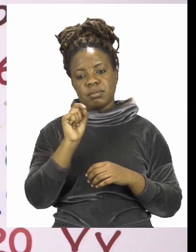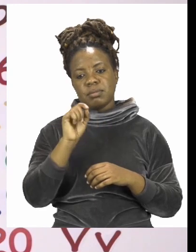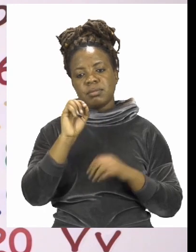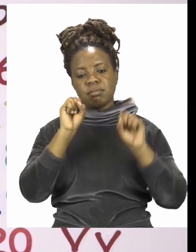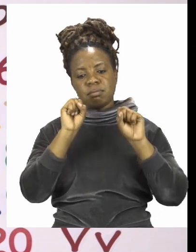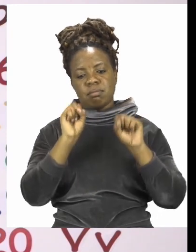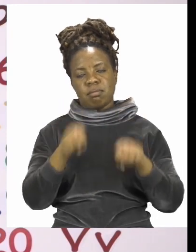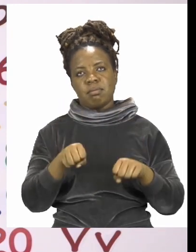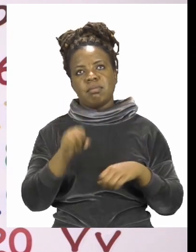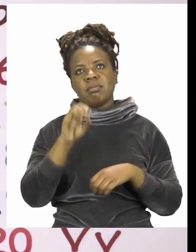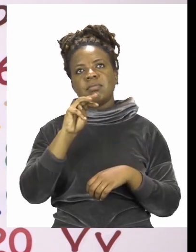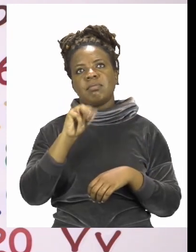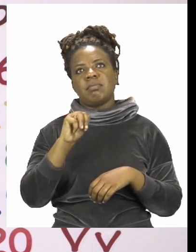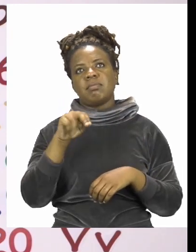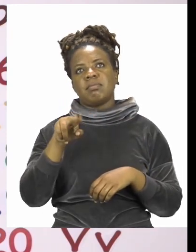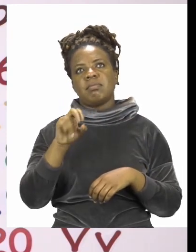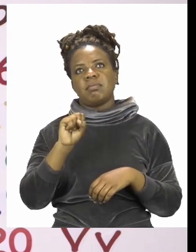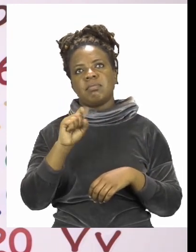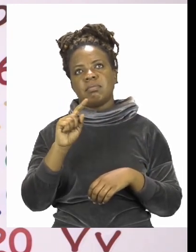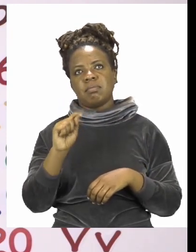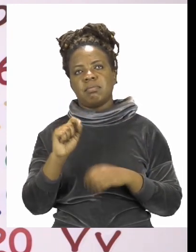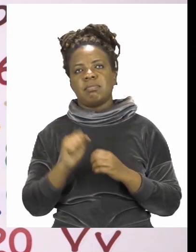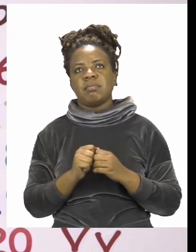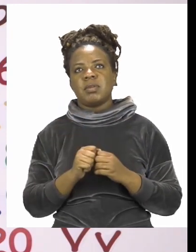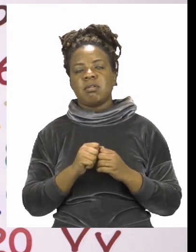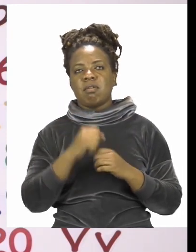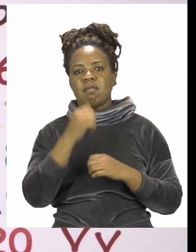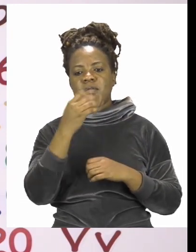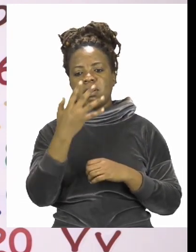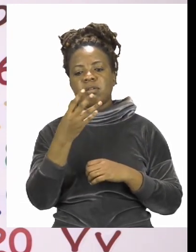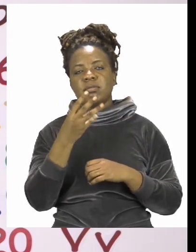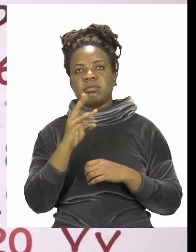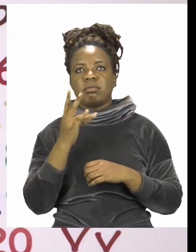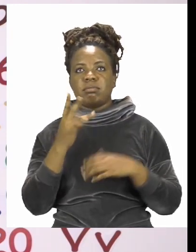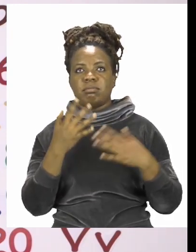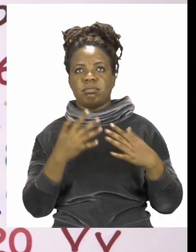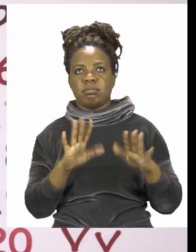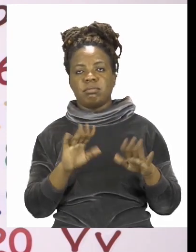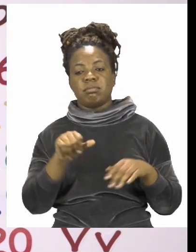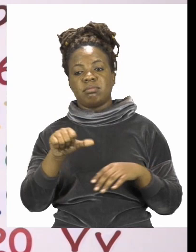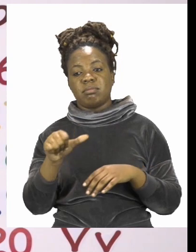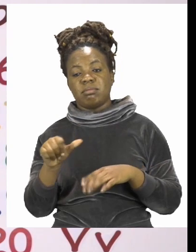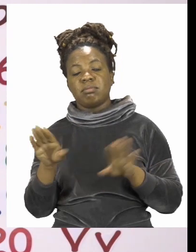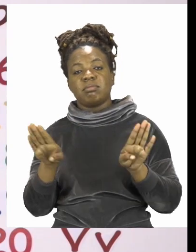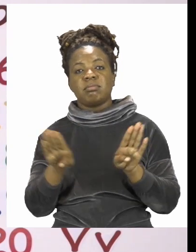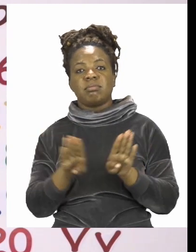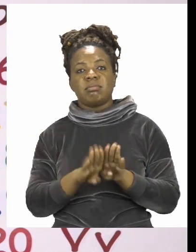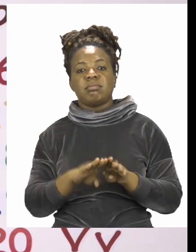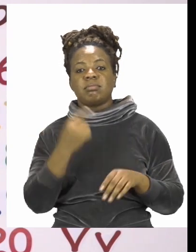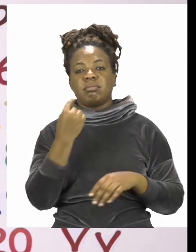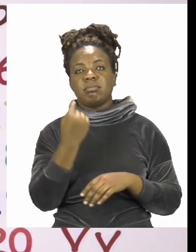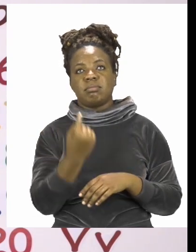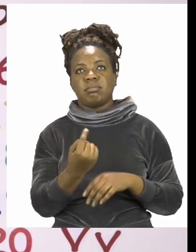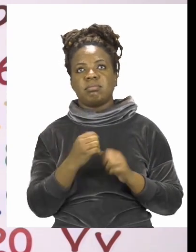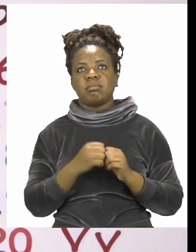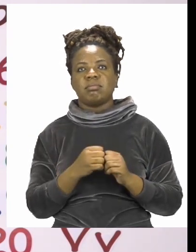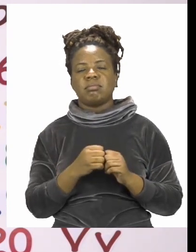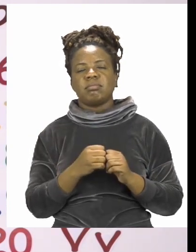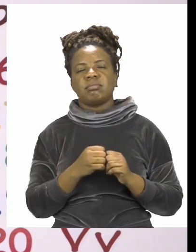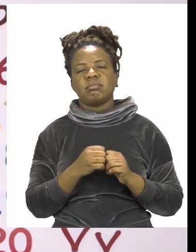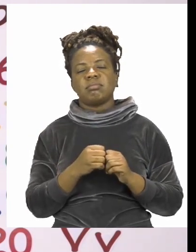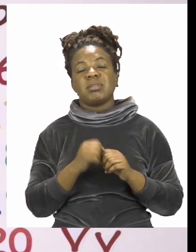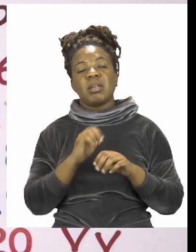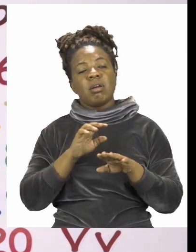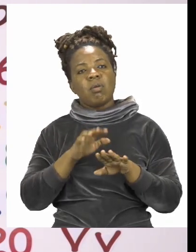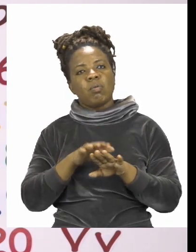Now that we're done with these 3, I want you to do the others by yourself. Take your time. Remember to ask yourself about